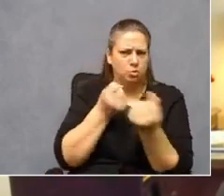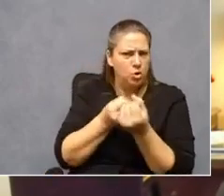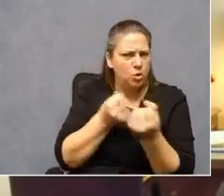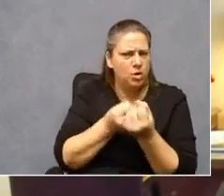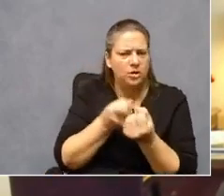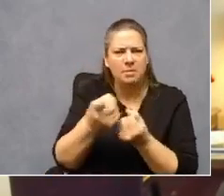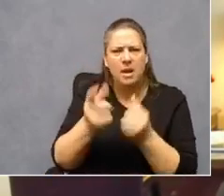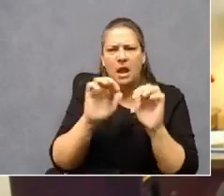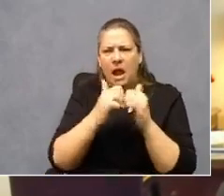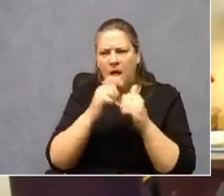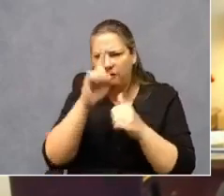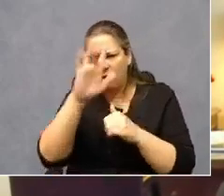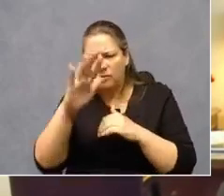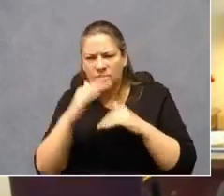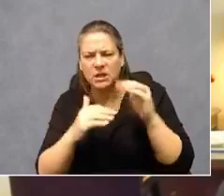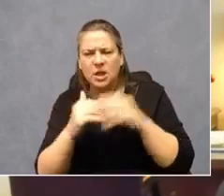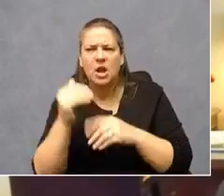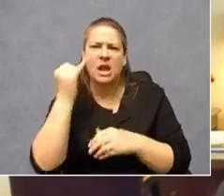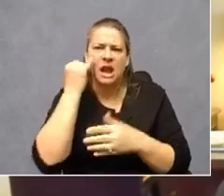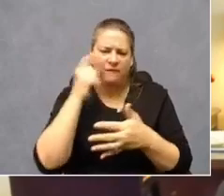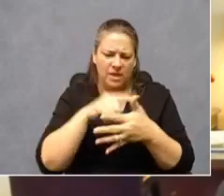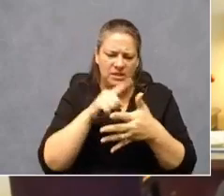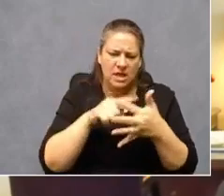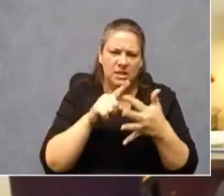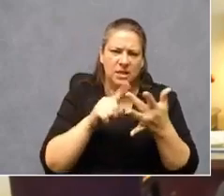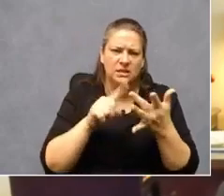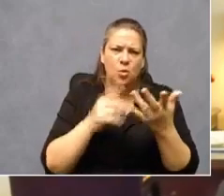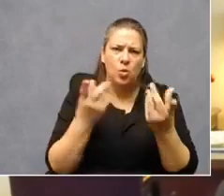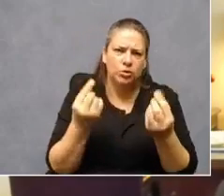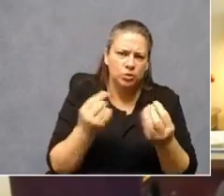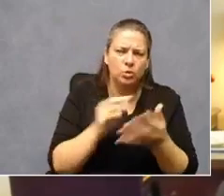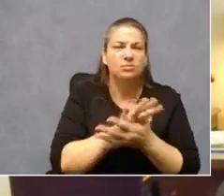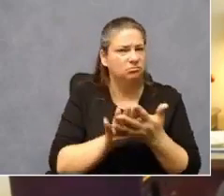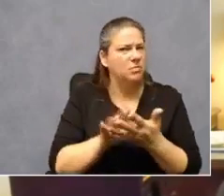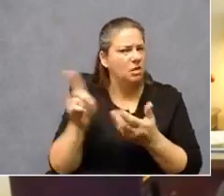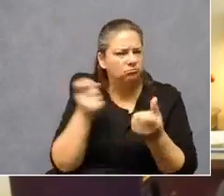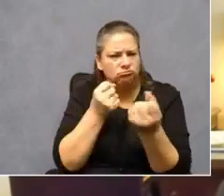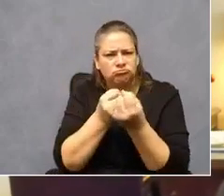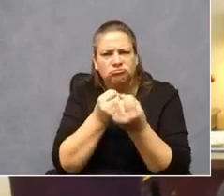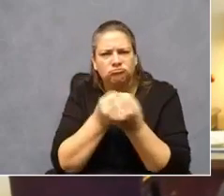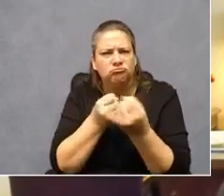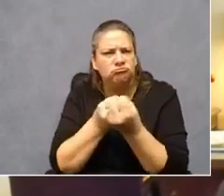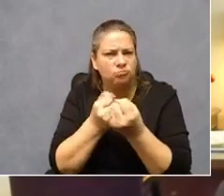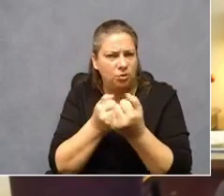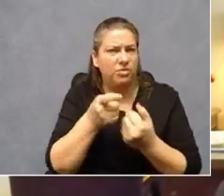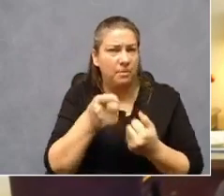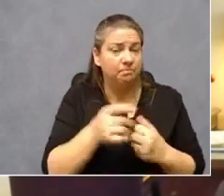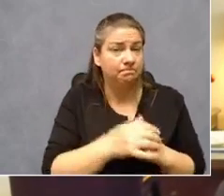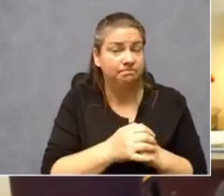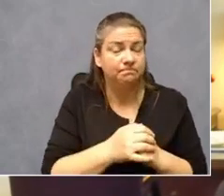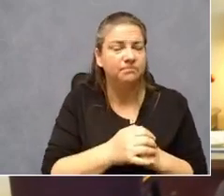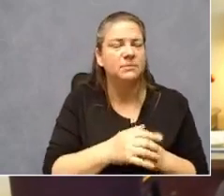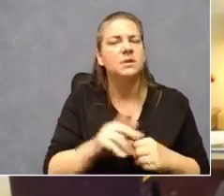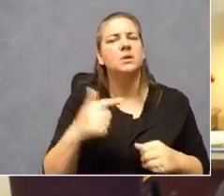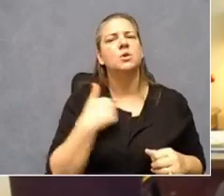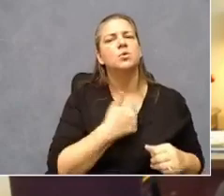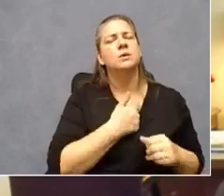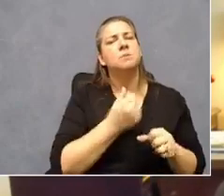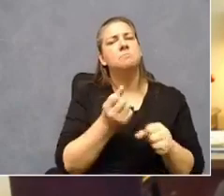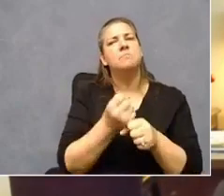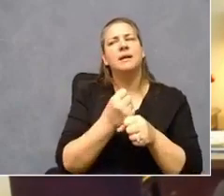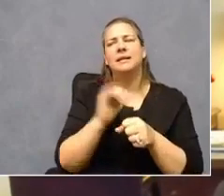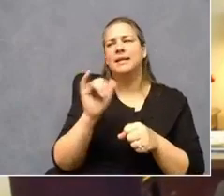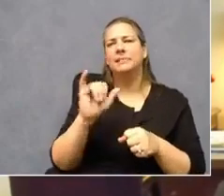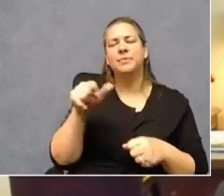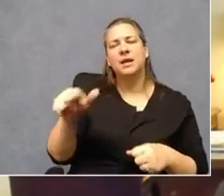facility. We also, again, formed this cross-functional team, this long-term care task